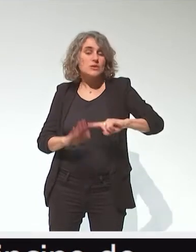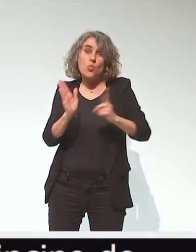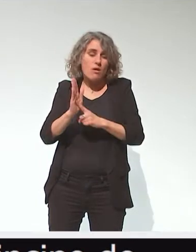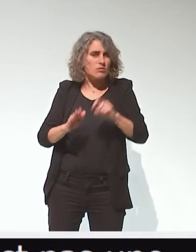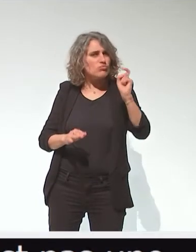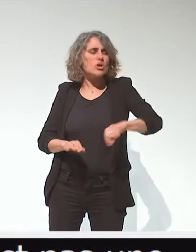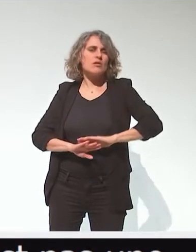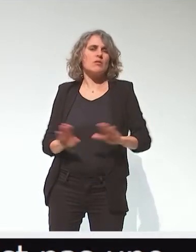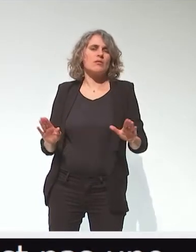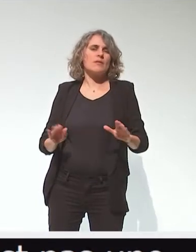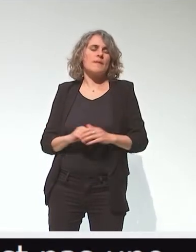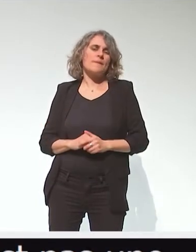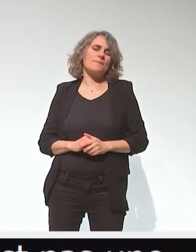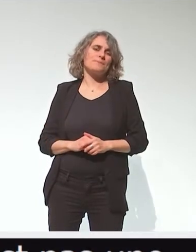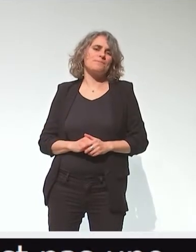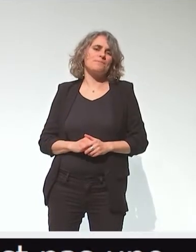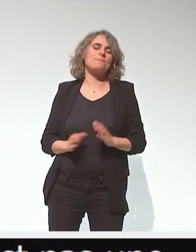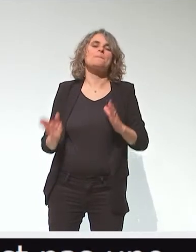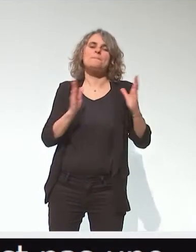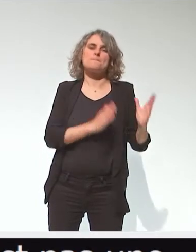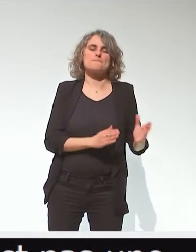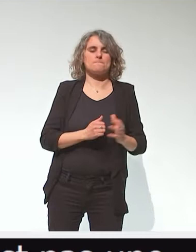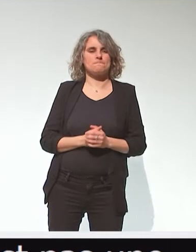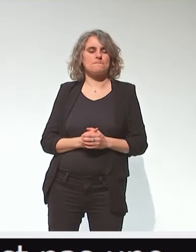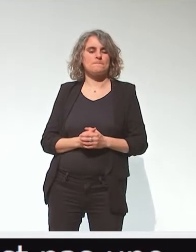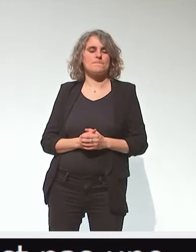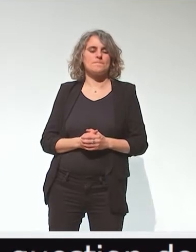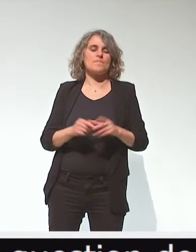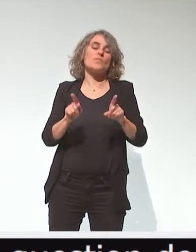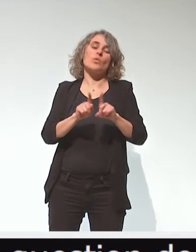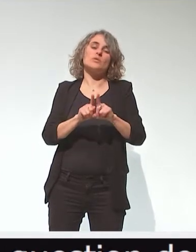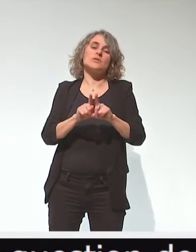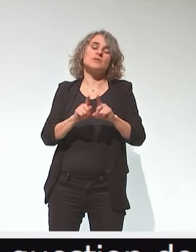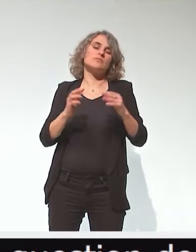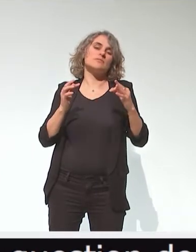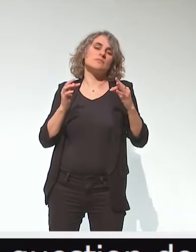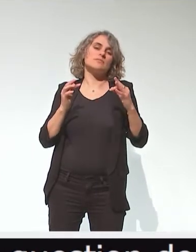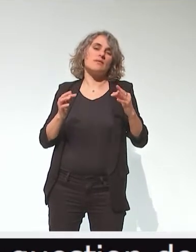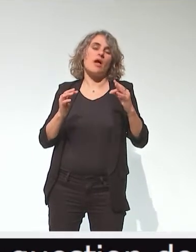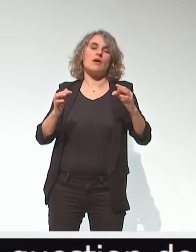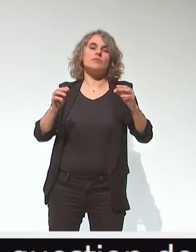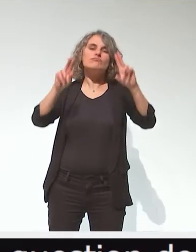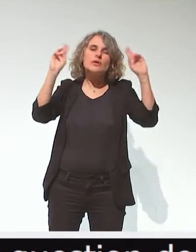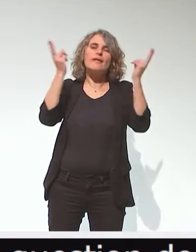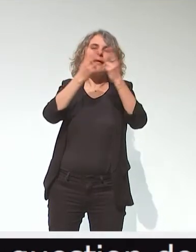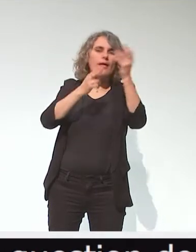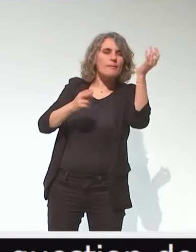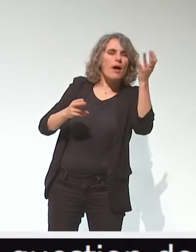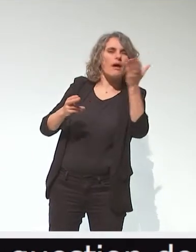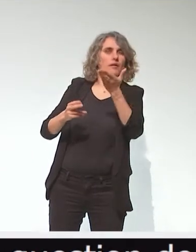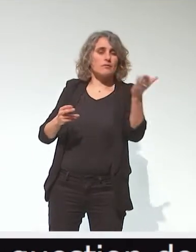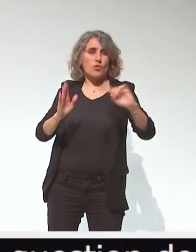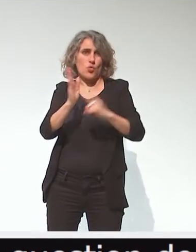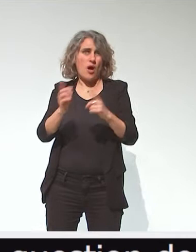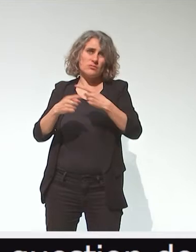these laws demand universality of the enjoyment of rights. A reminder that everybody, whichever person